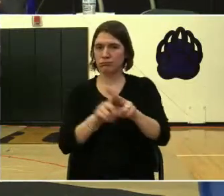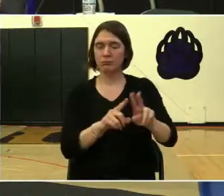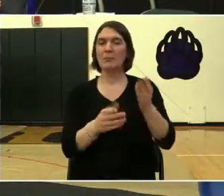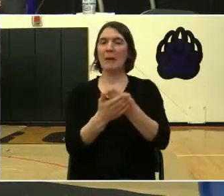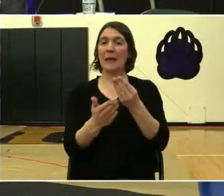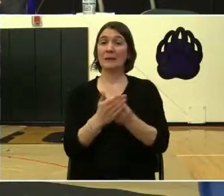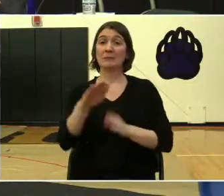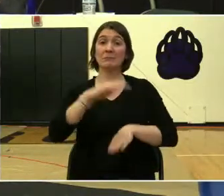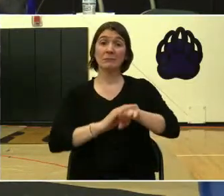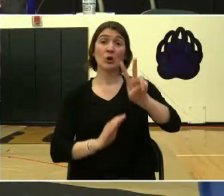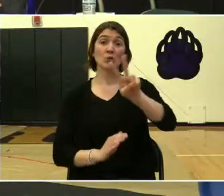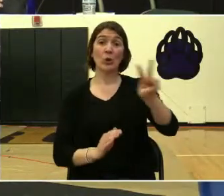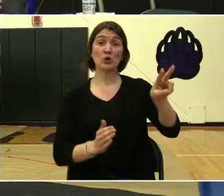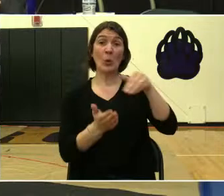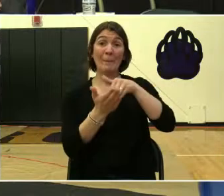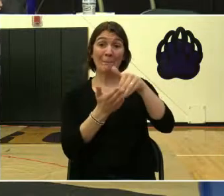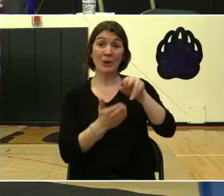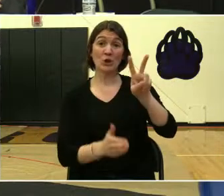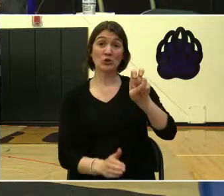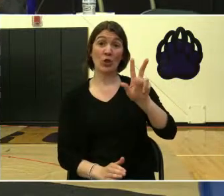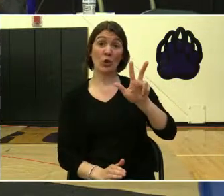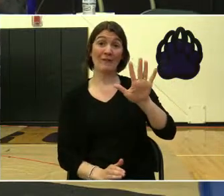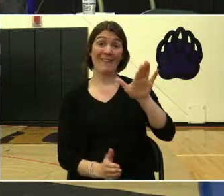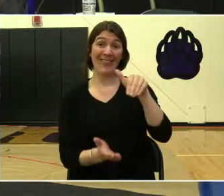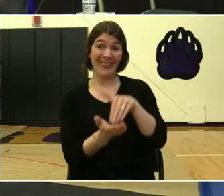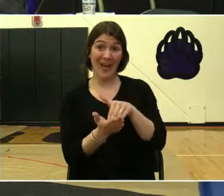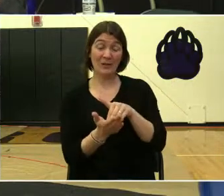exceed 22,23